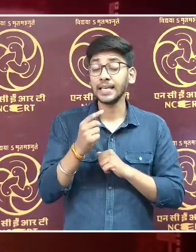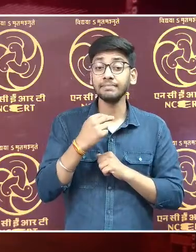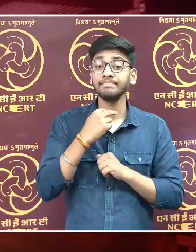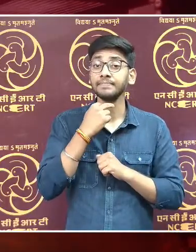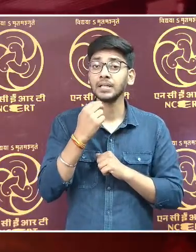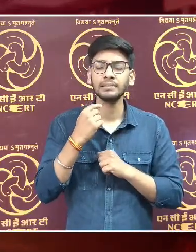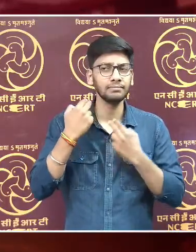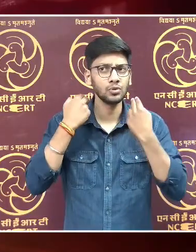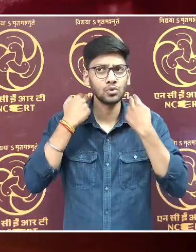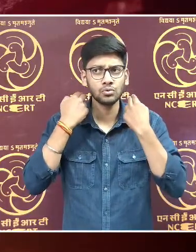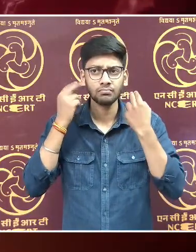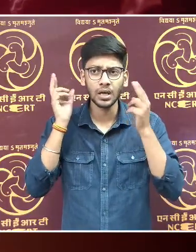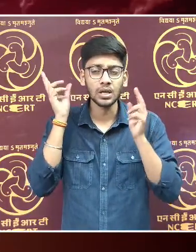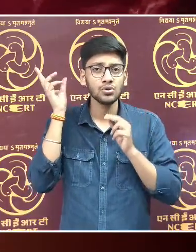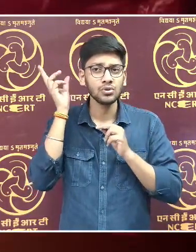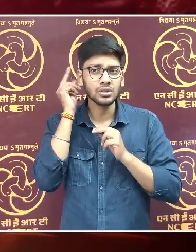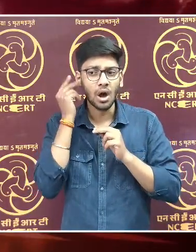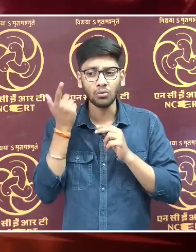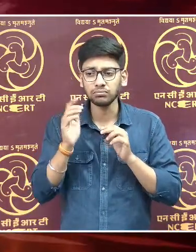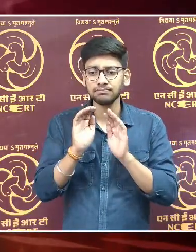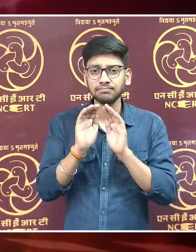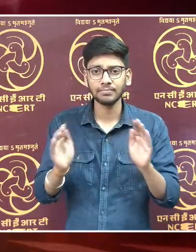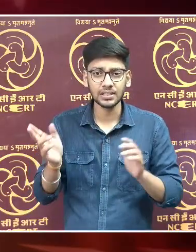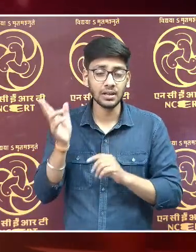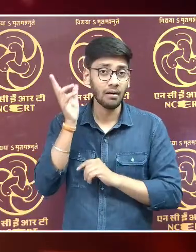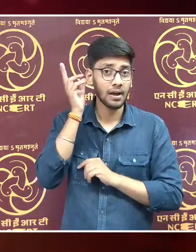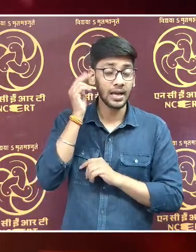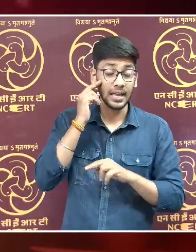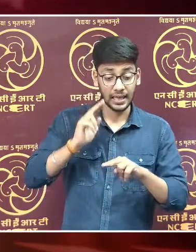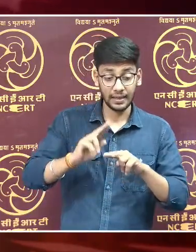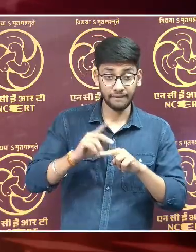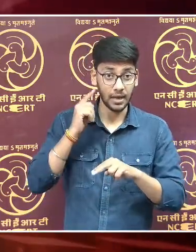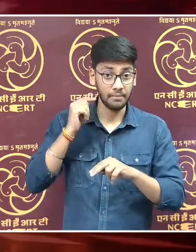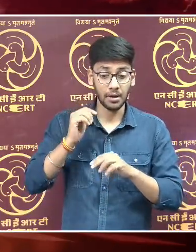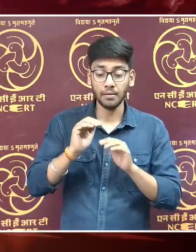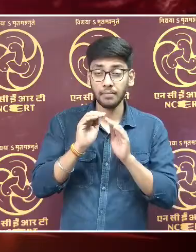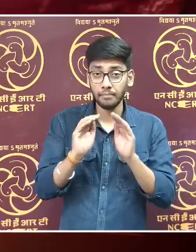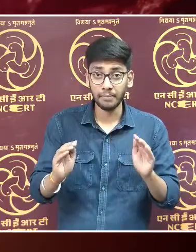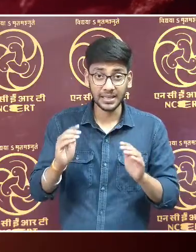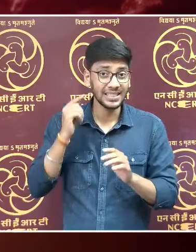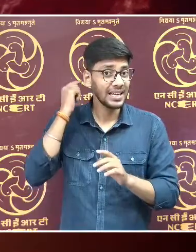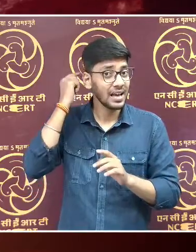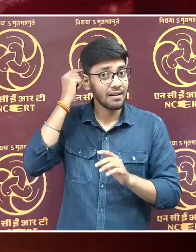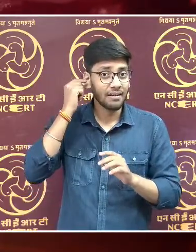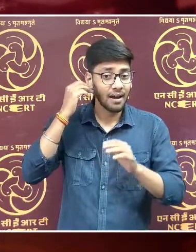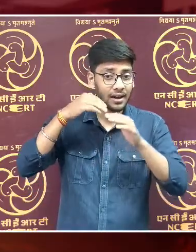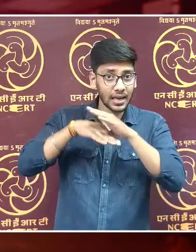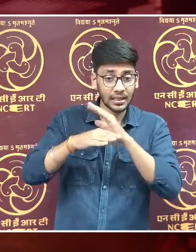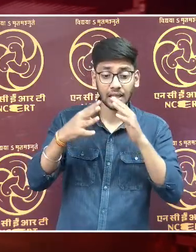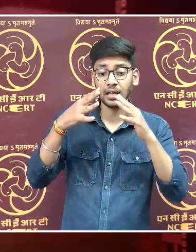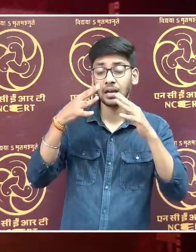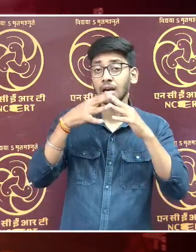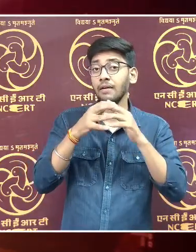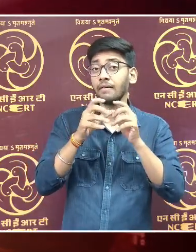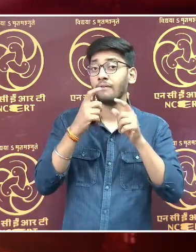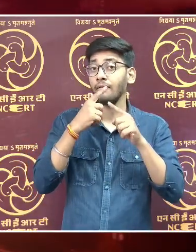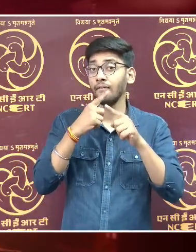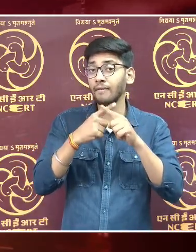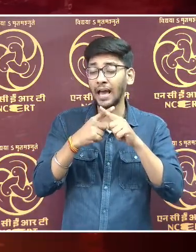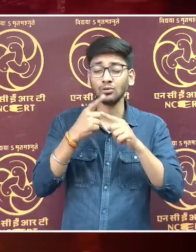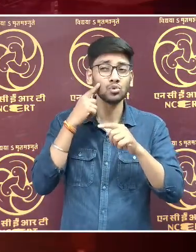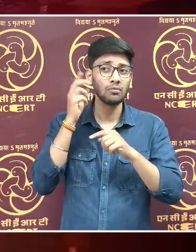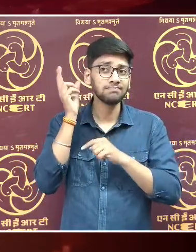sounds will not be heard by a child who has even a wax. So even this has to be taken care. One more specific thing, what I told